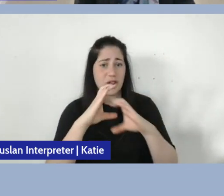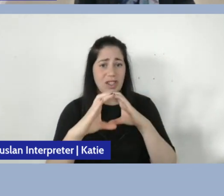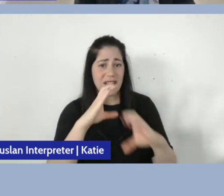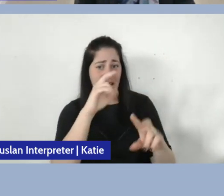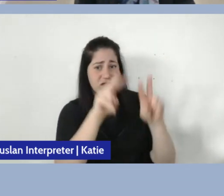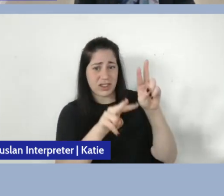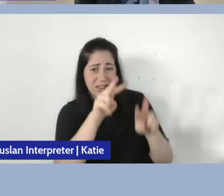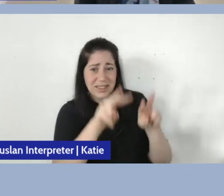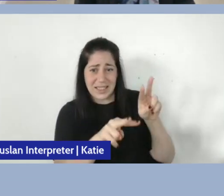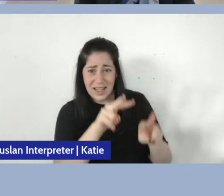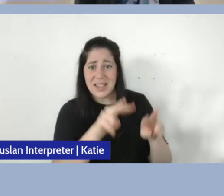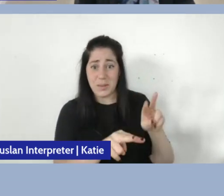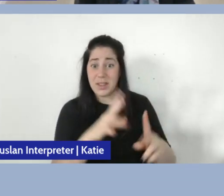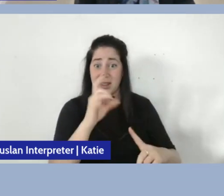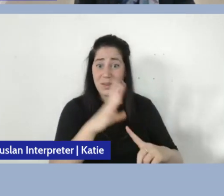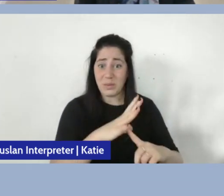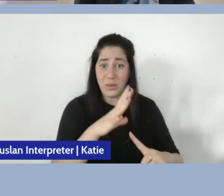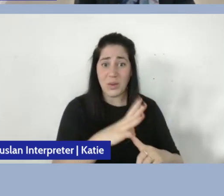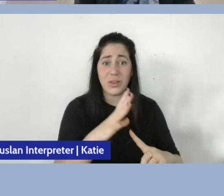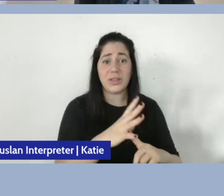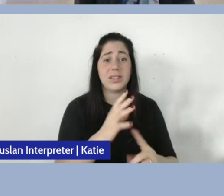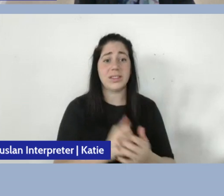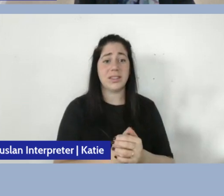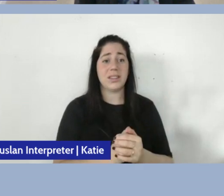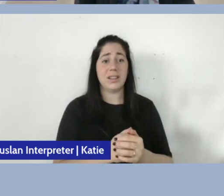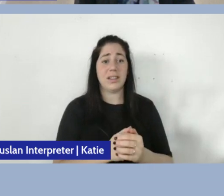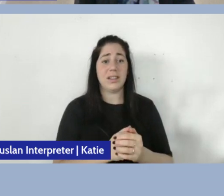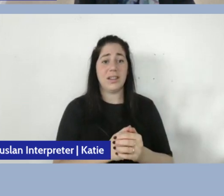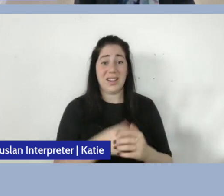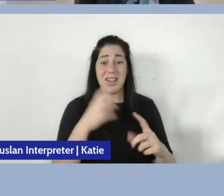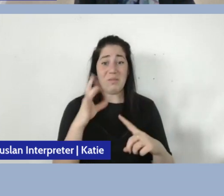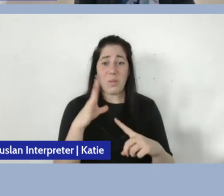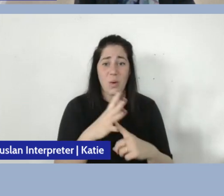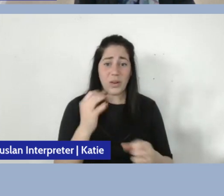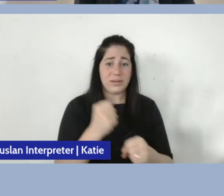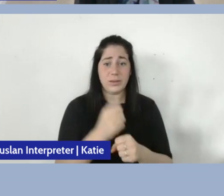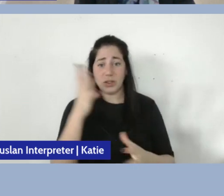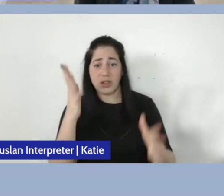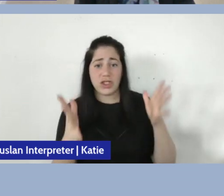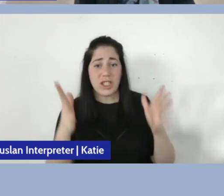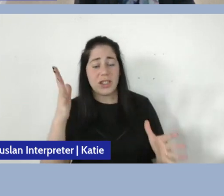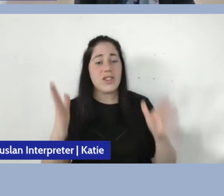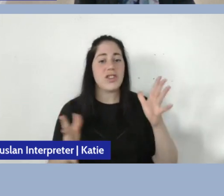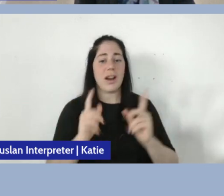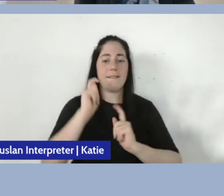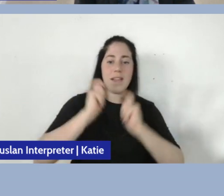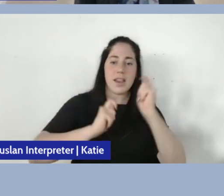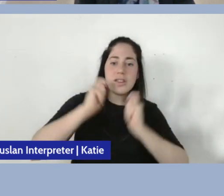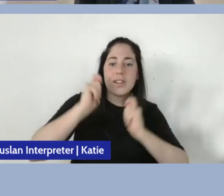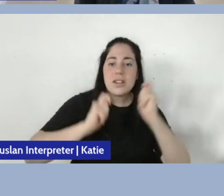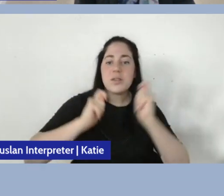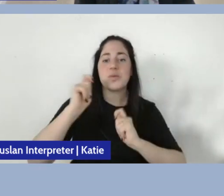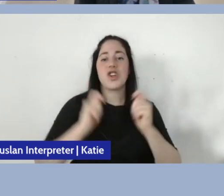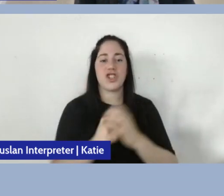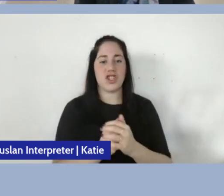patients often rely on gestures and facial expressions. So time constraints and pressure pose significant